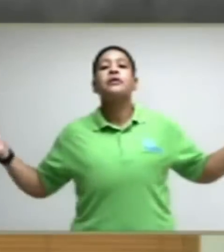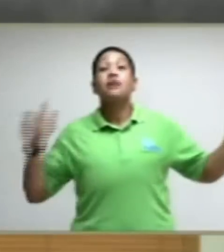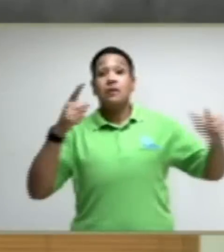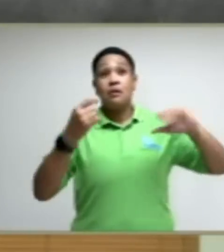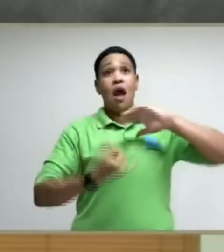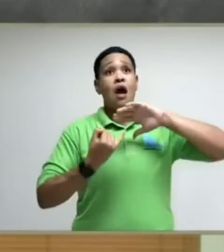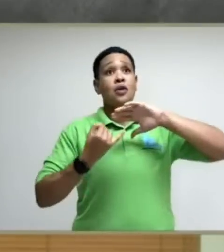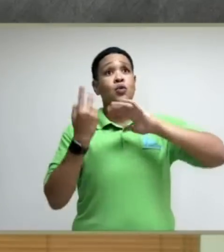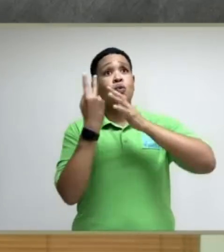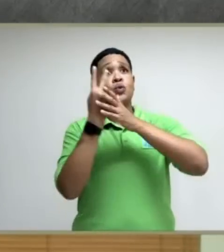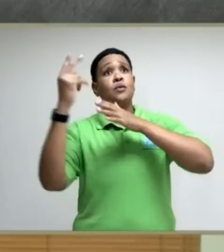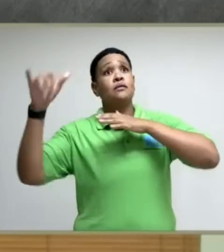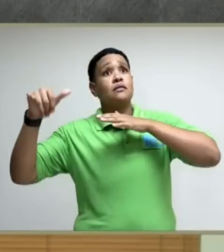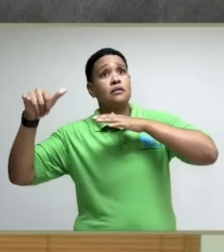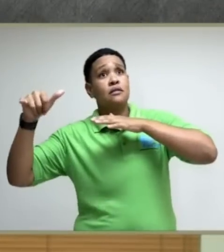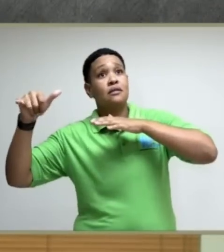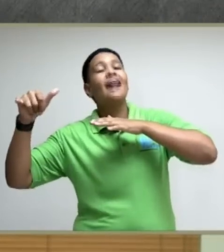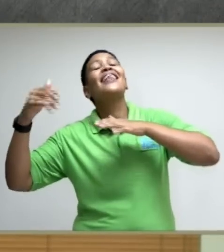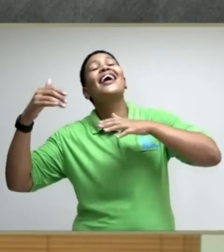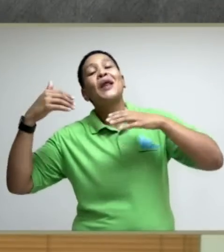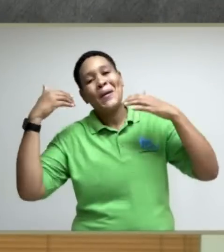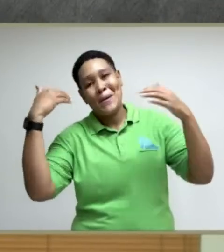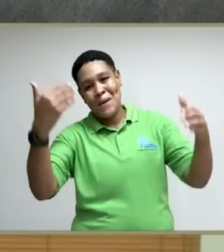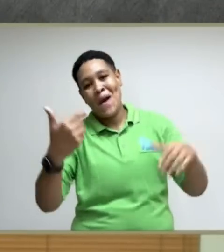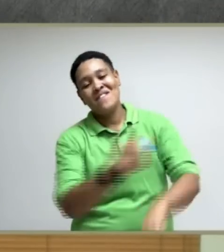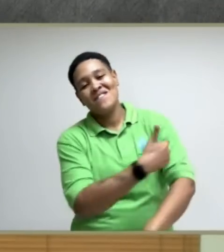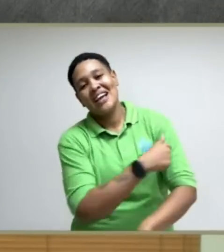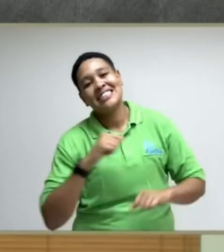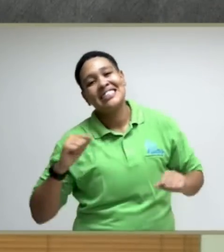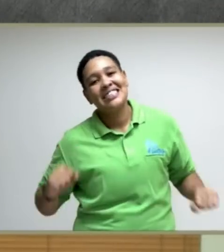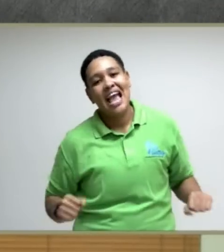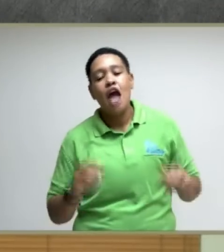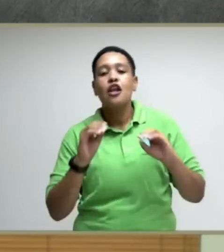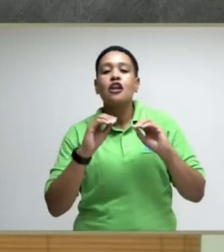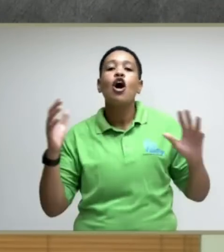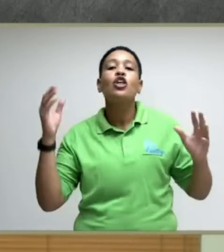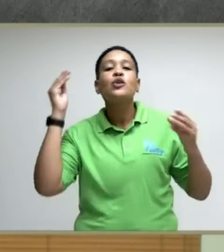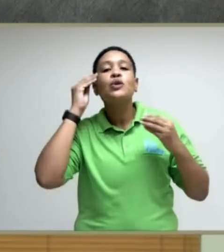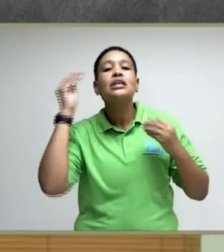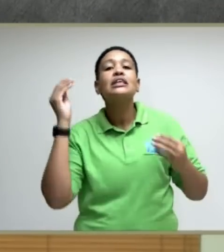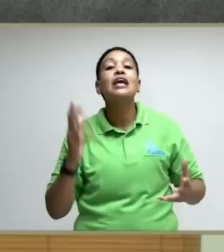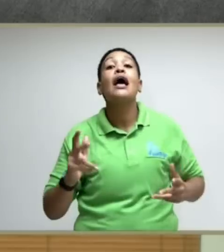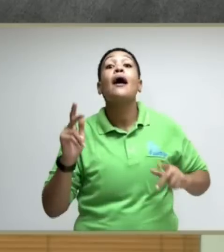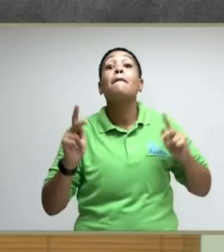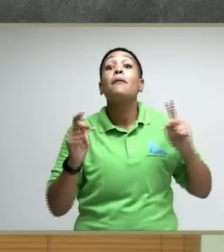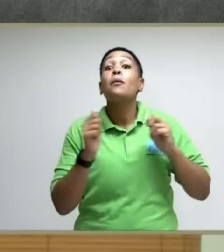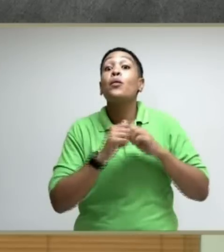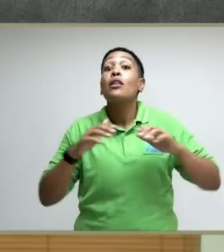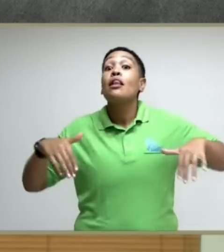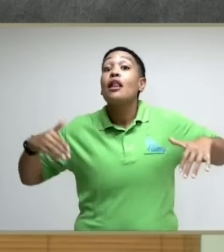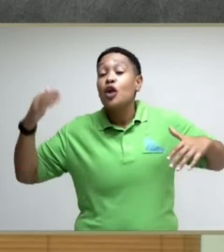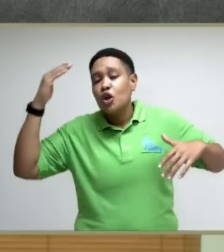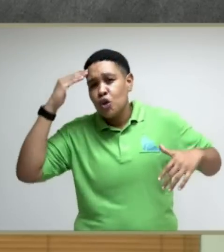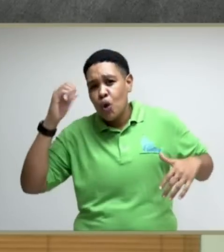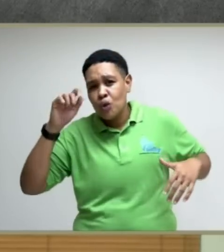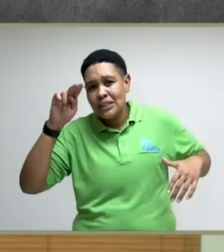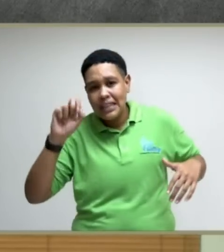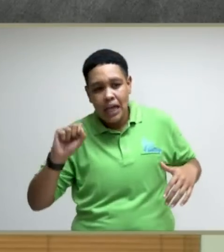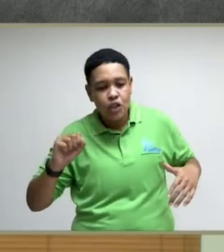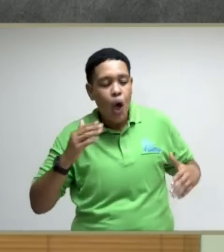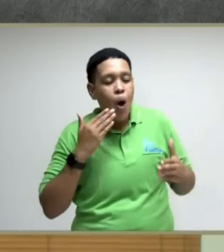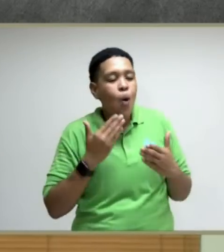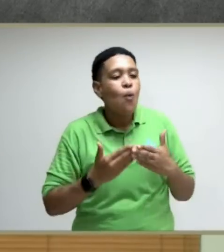before you go and take the vaccine. There is nothing to say that a person with unknown status, and that is a well